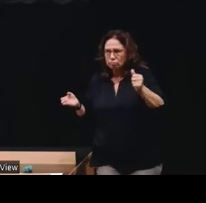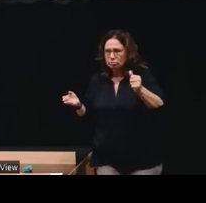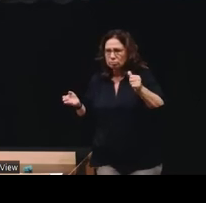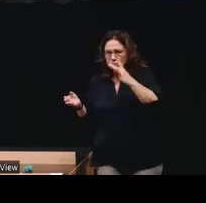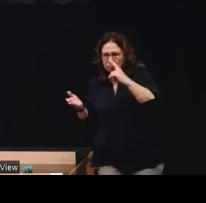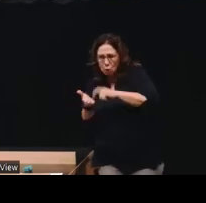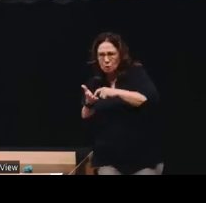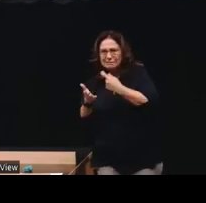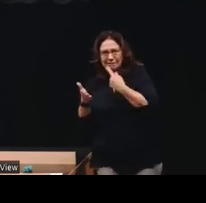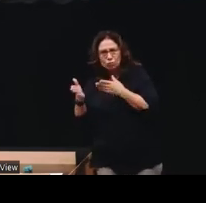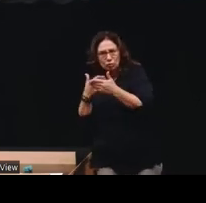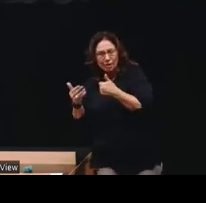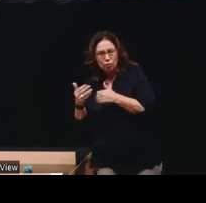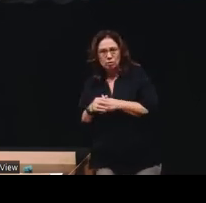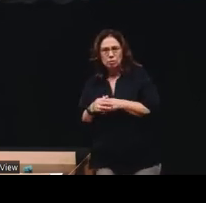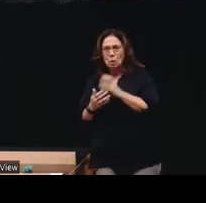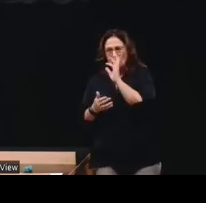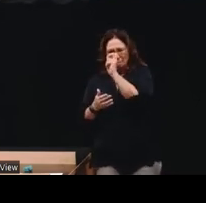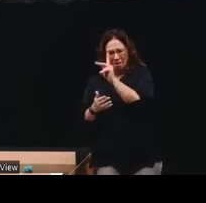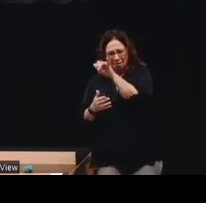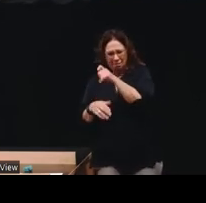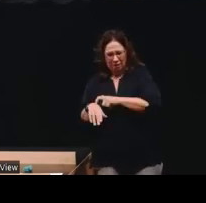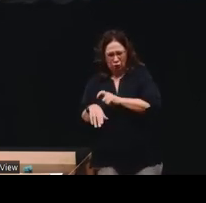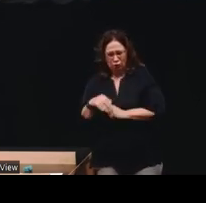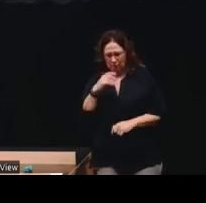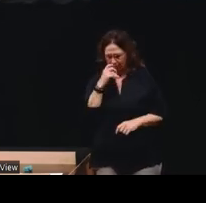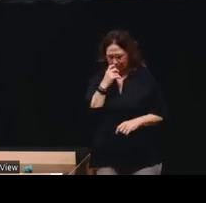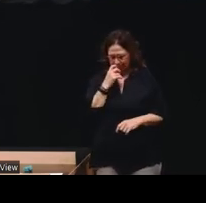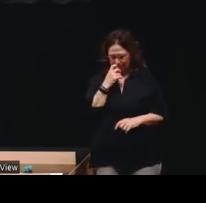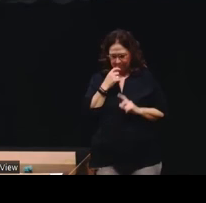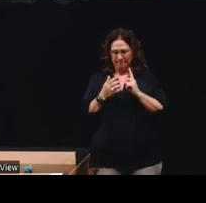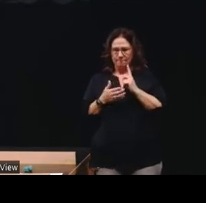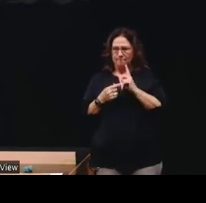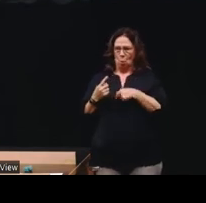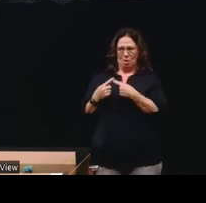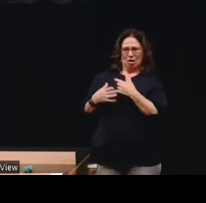that's interesting. We'll come back to that when I share with you what I think might be going on.